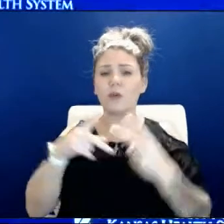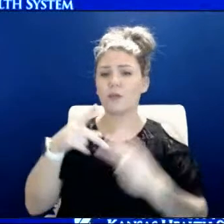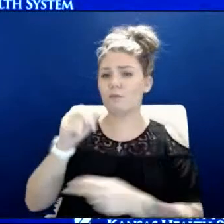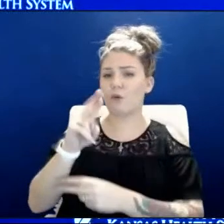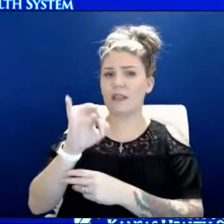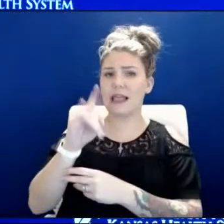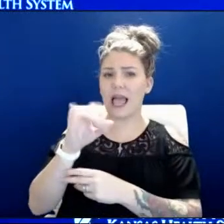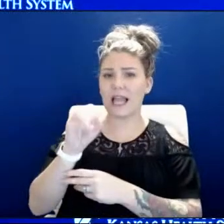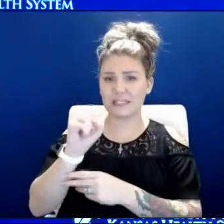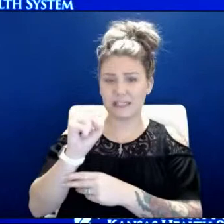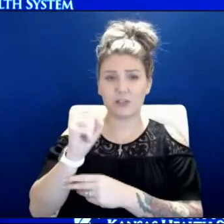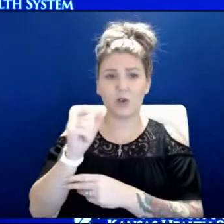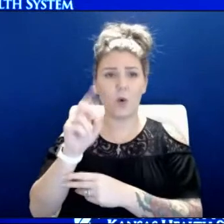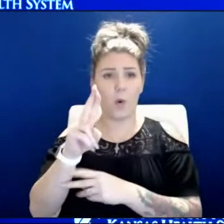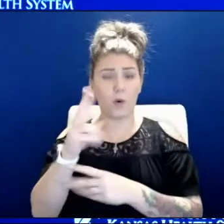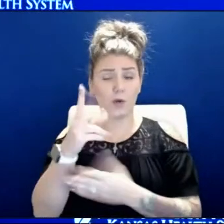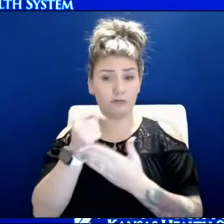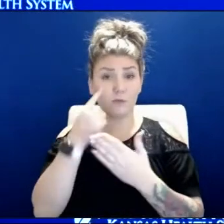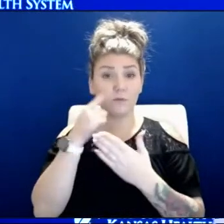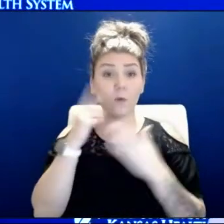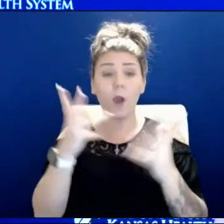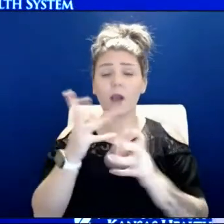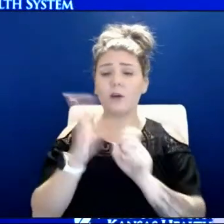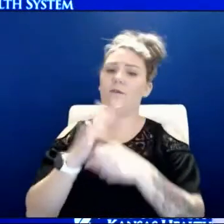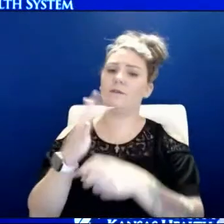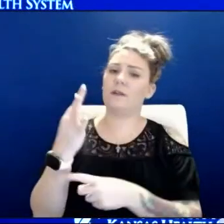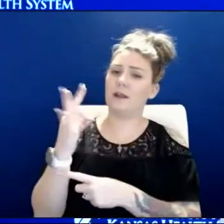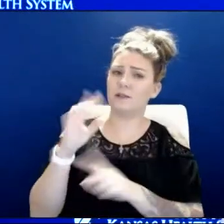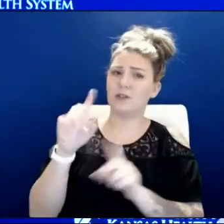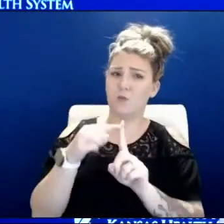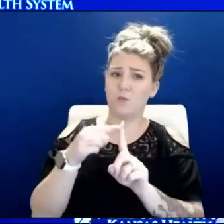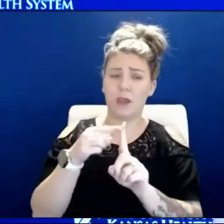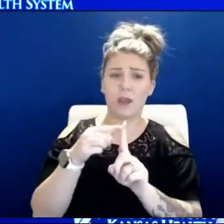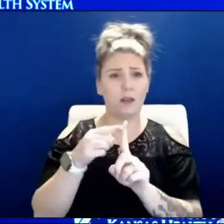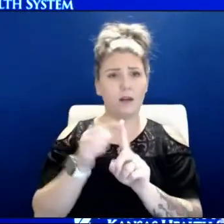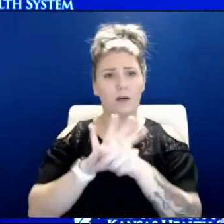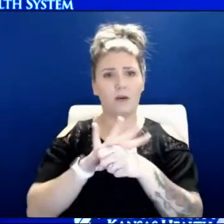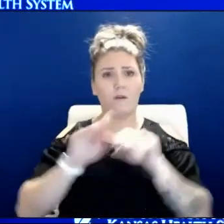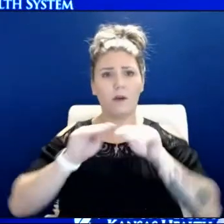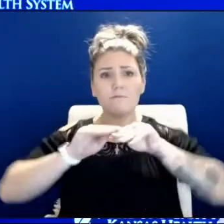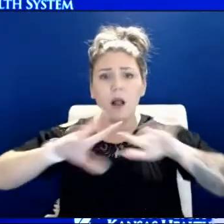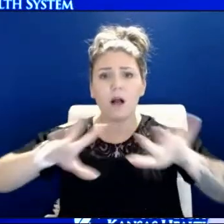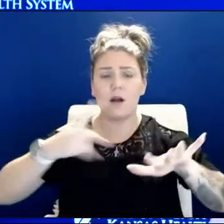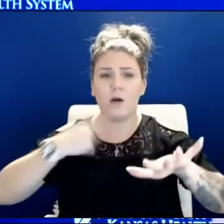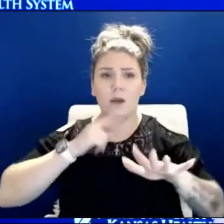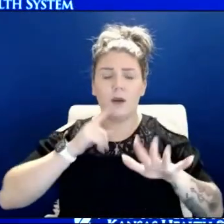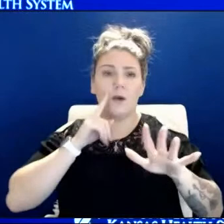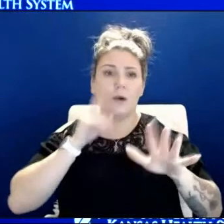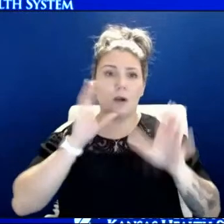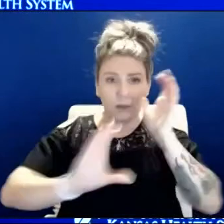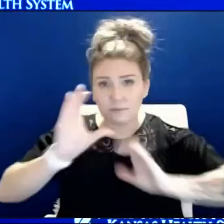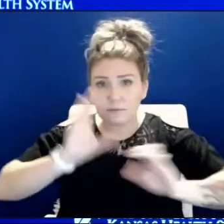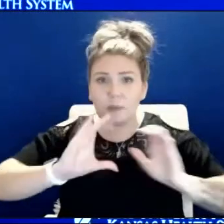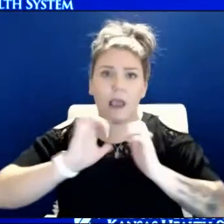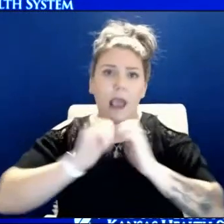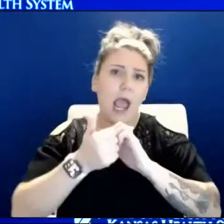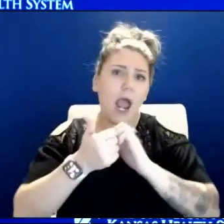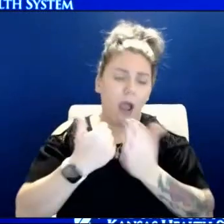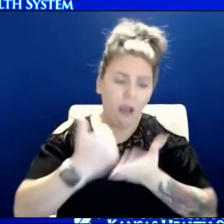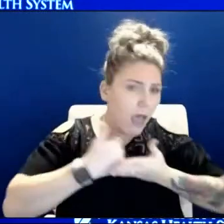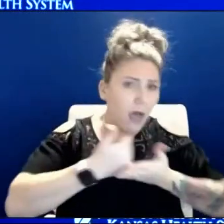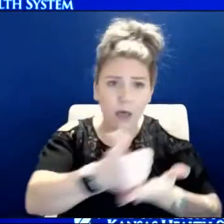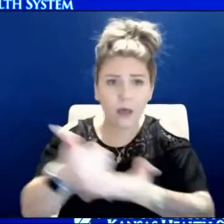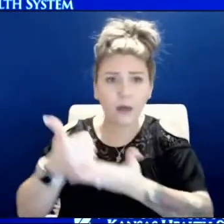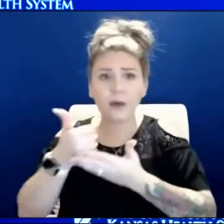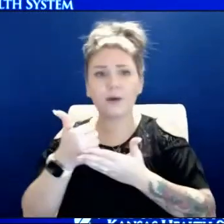for COVID-19, because obviously when the pandemic started, we were all looking for some way to help us out of this. And certainly treatment